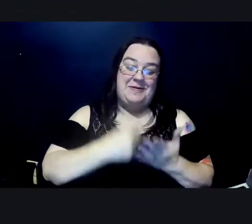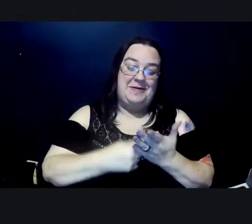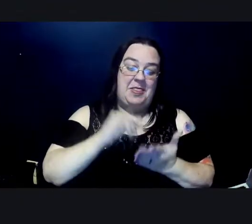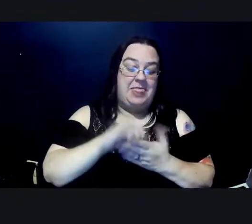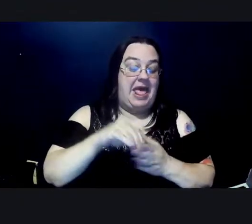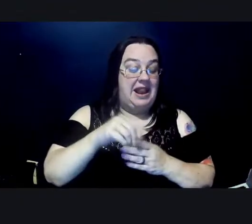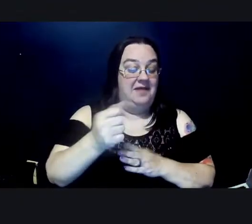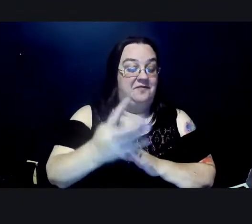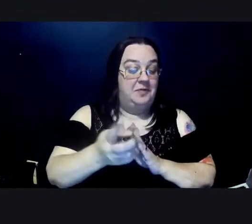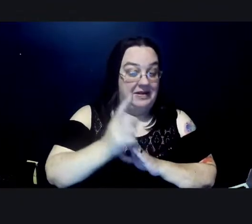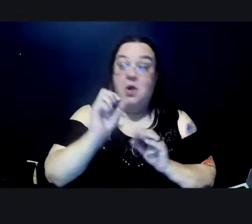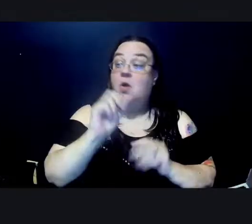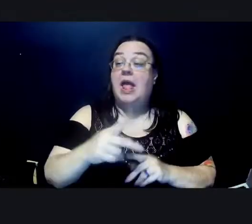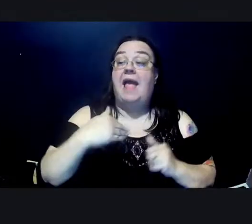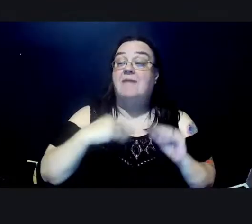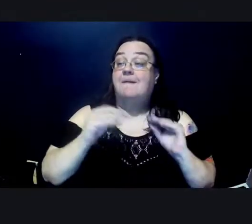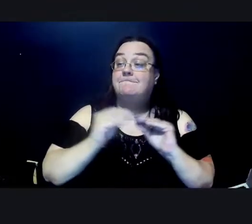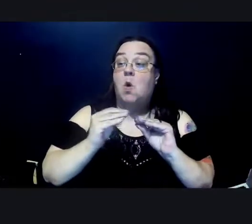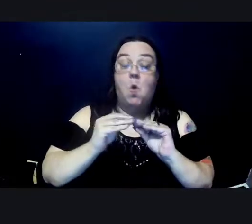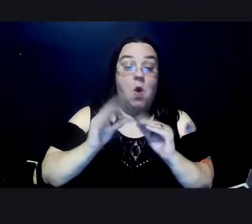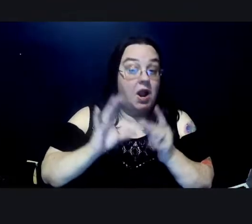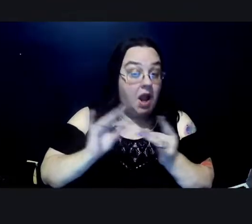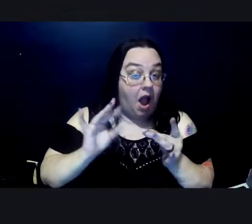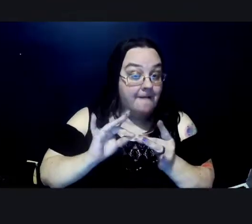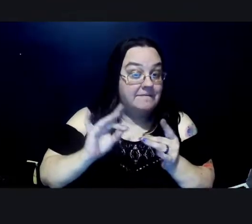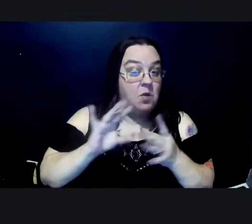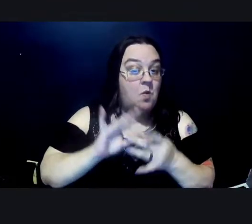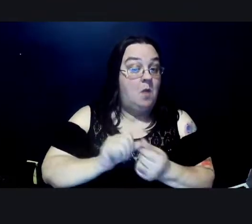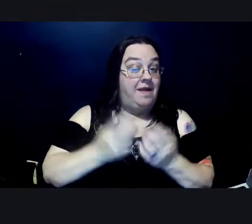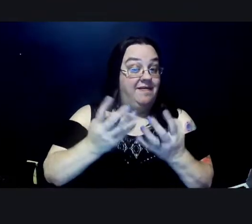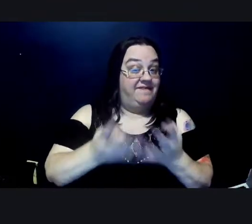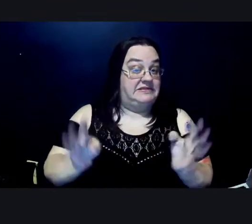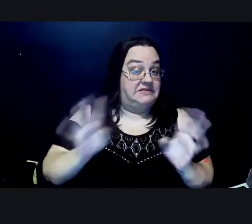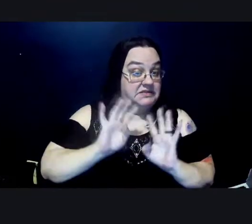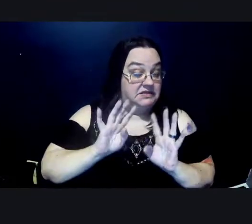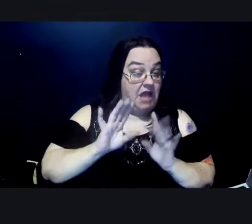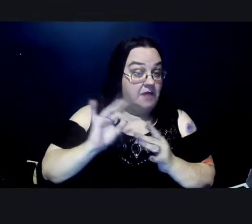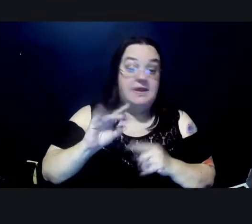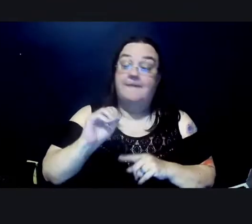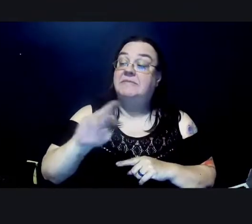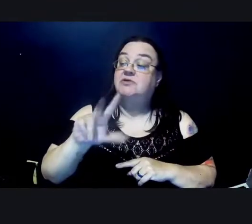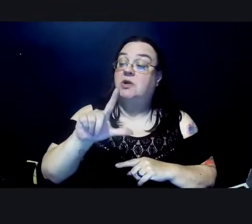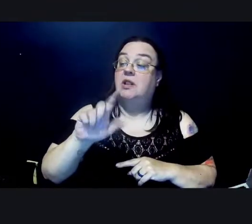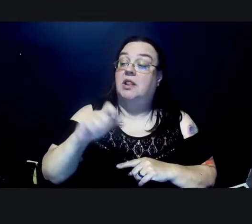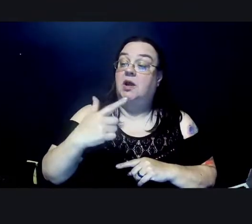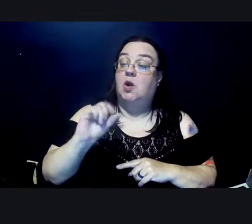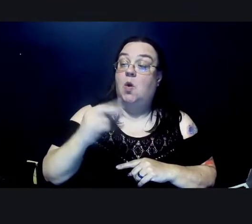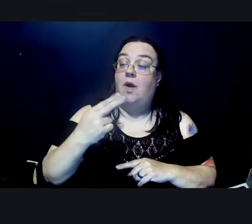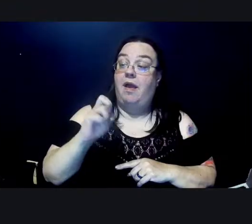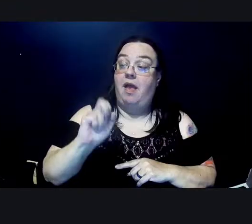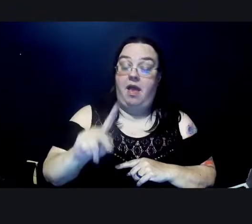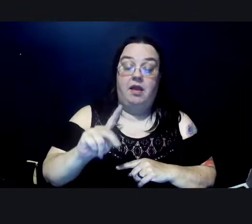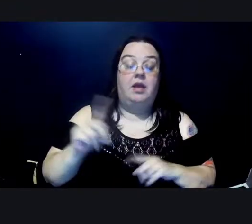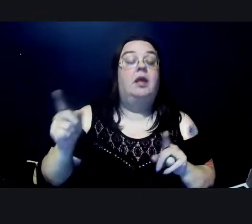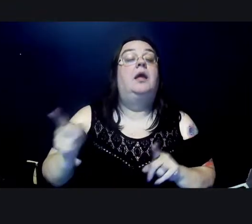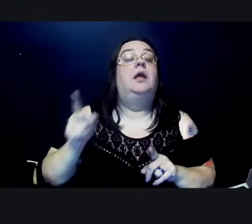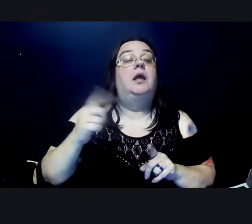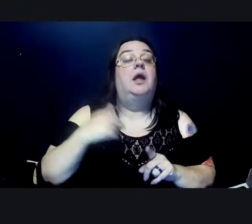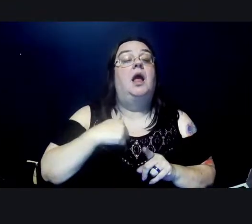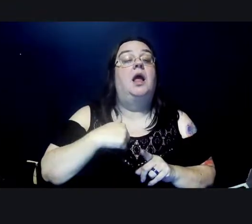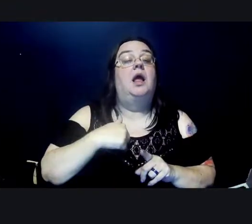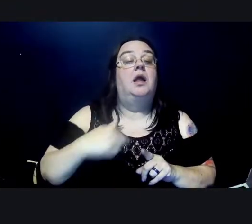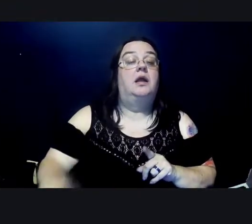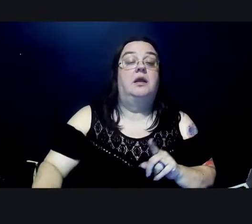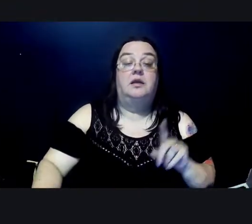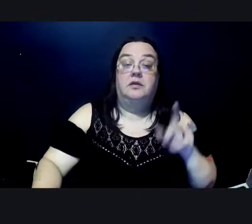Okay, are there more comments about the fence options, Mr. LeGlohag? So I just had a Keep in question. mind, it's a